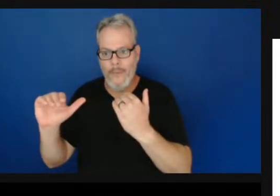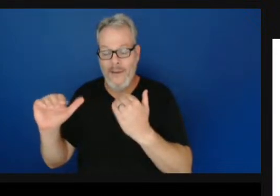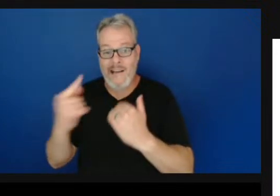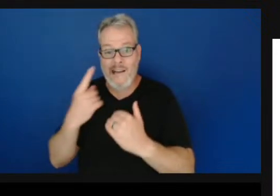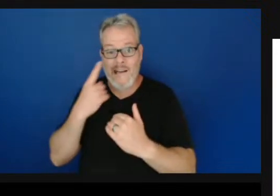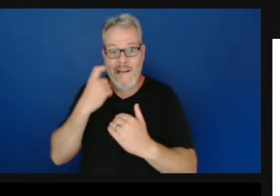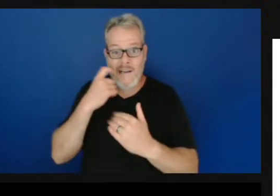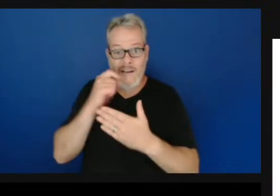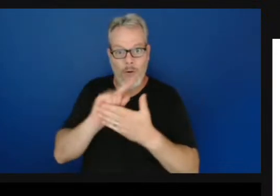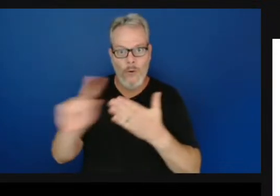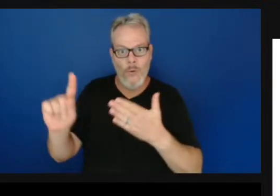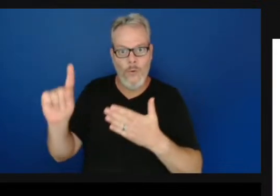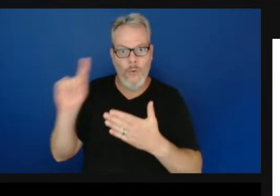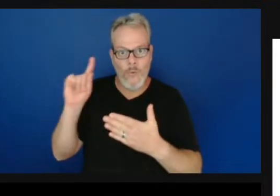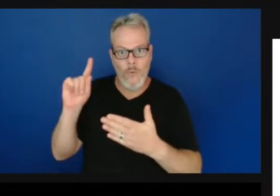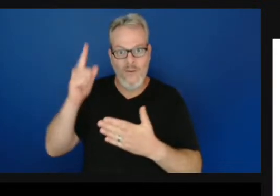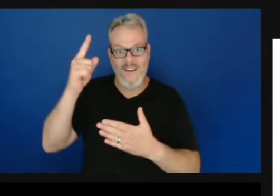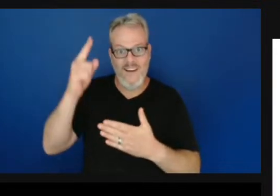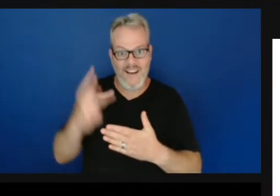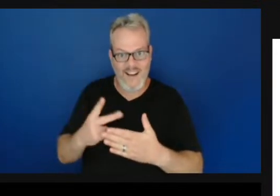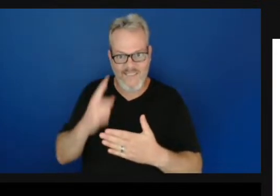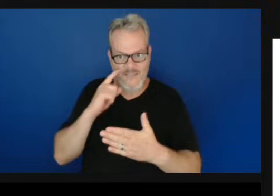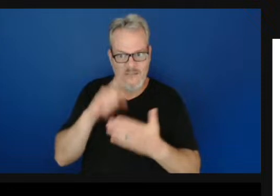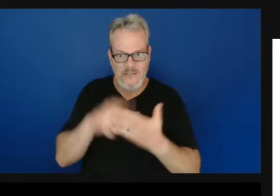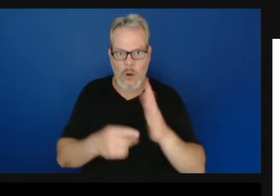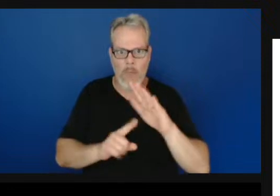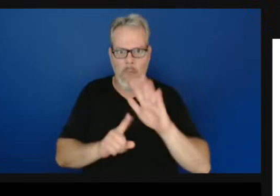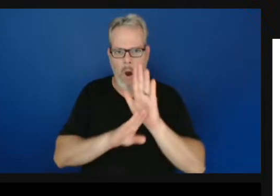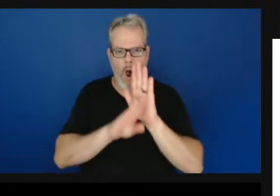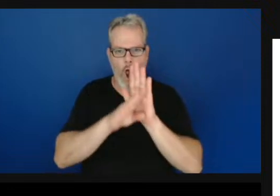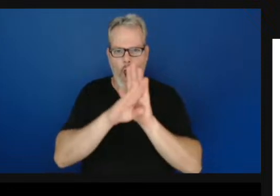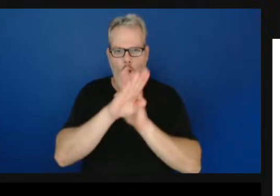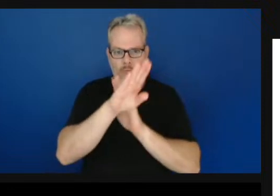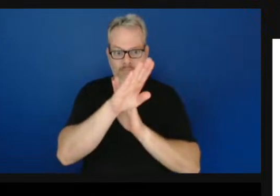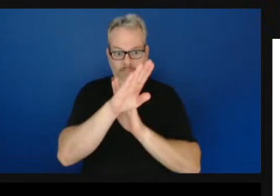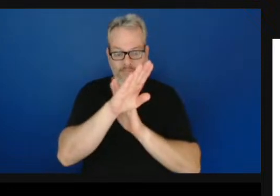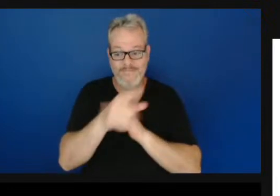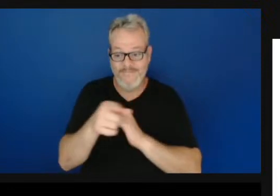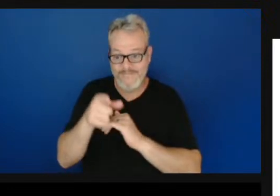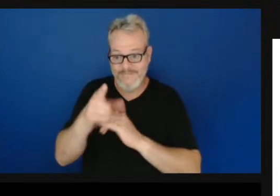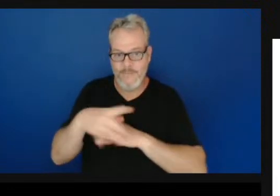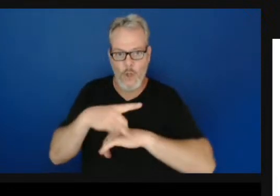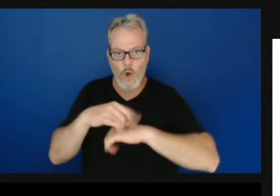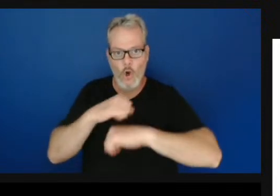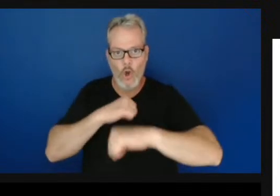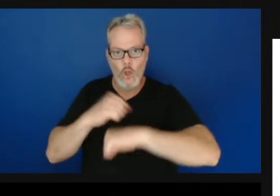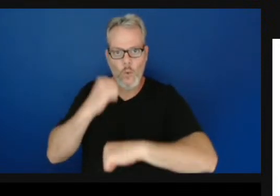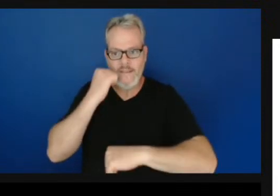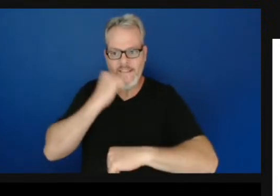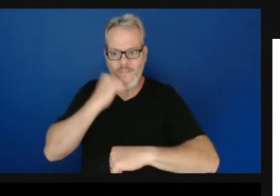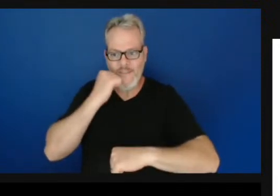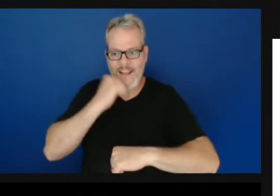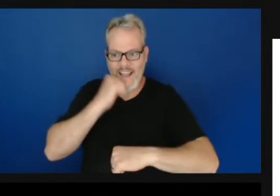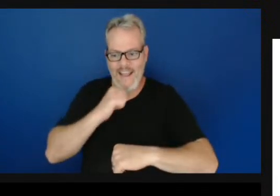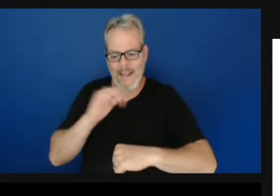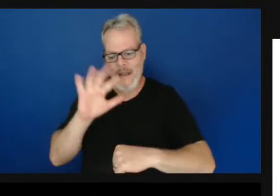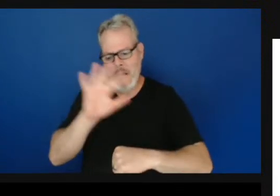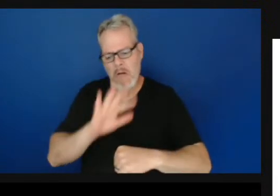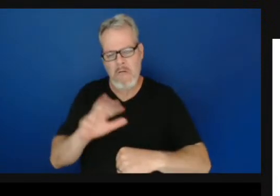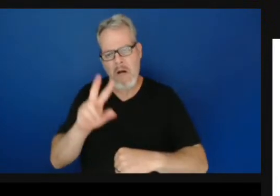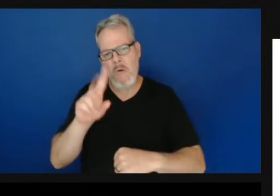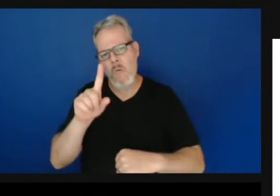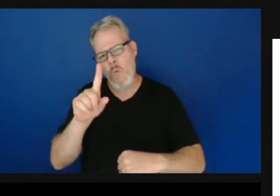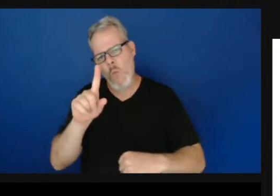a week and a half ago. These are earthquakes per day. So we're currently in the range of between 100 and 200 across all of